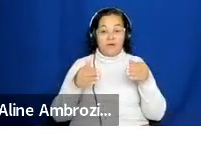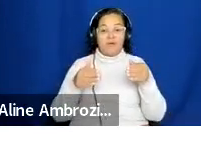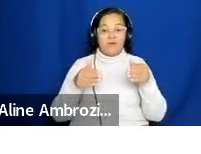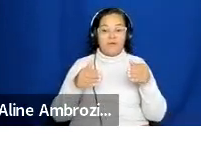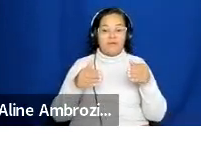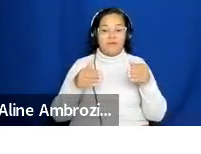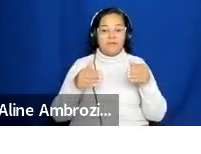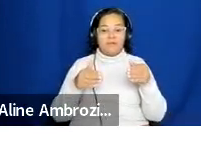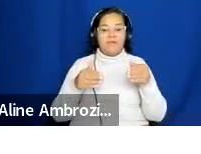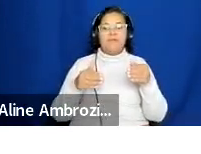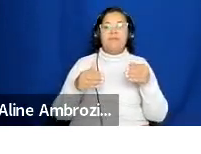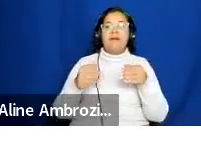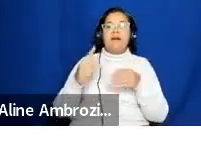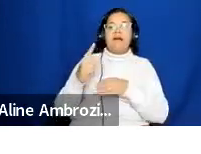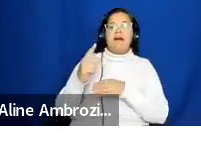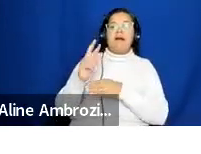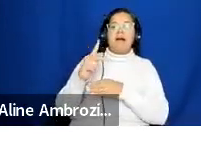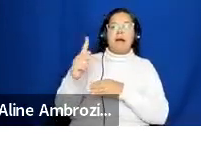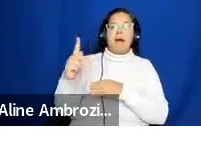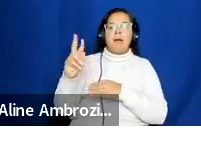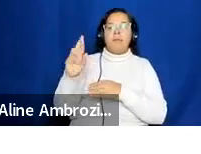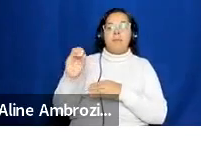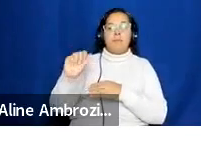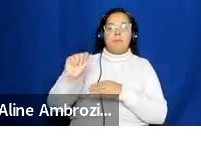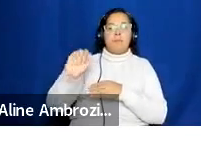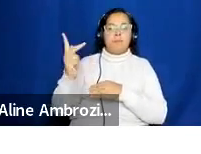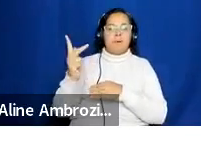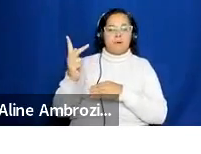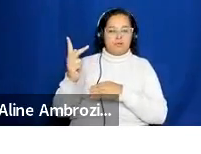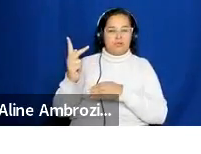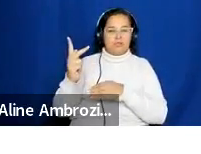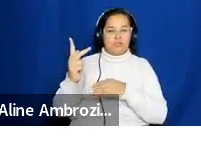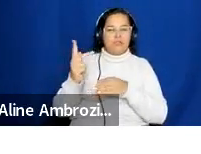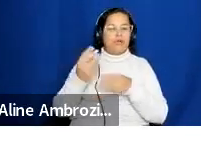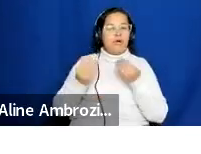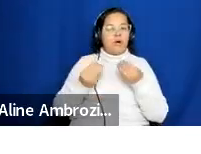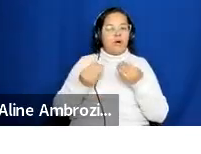his standpoint and his method of analysis in particular.